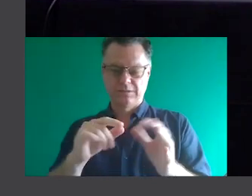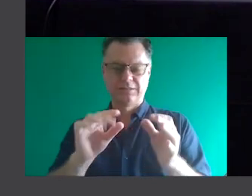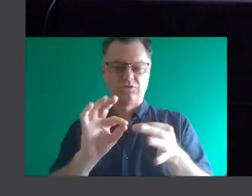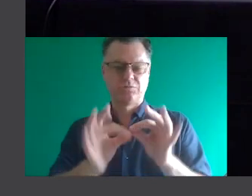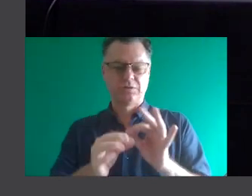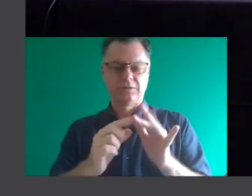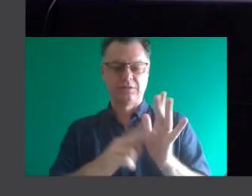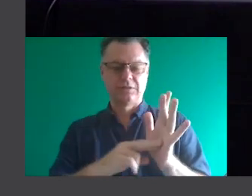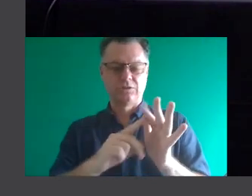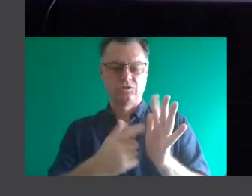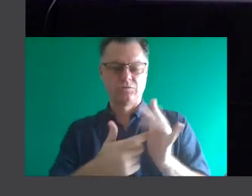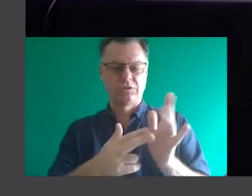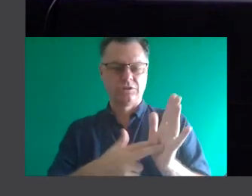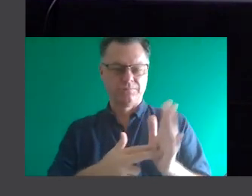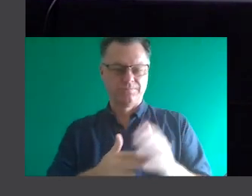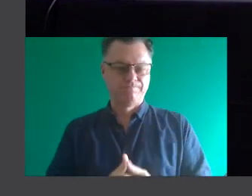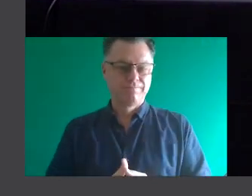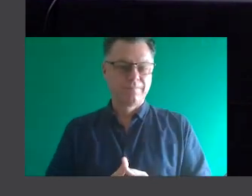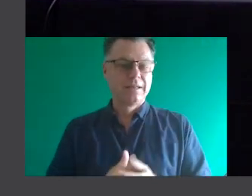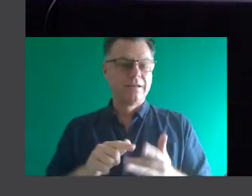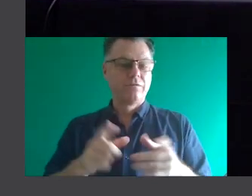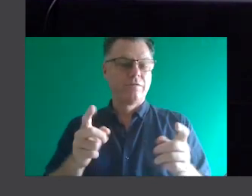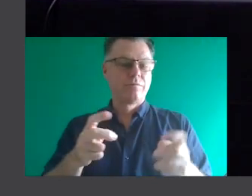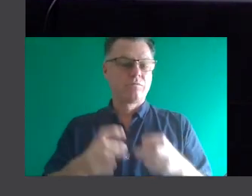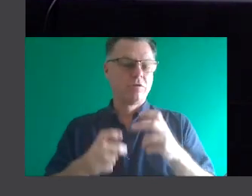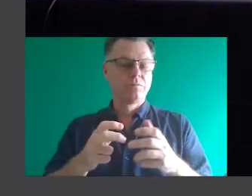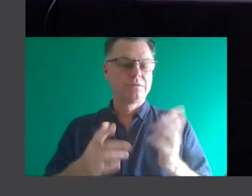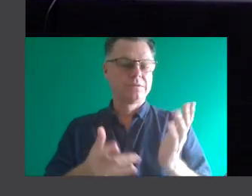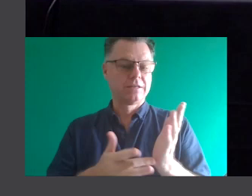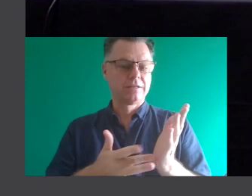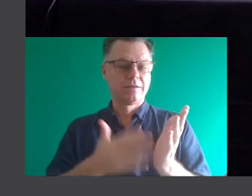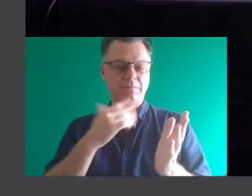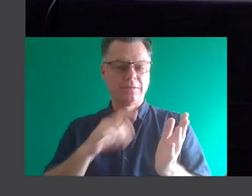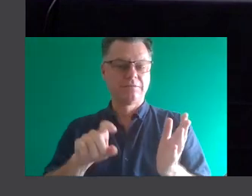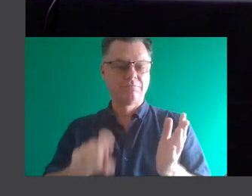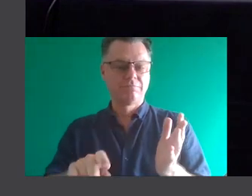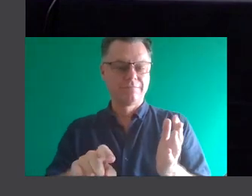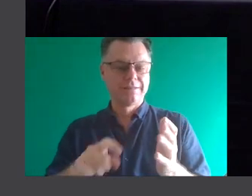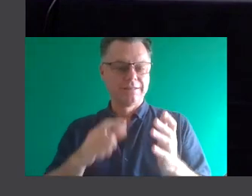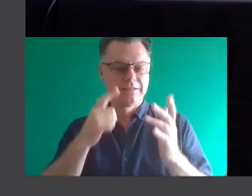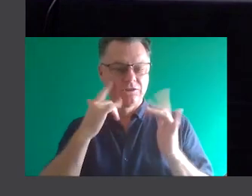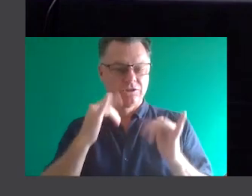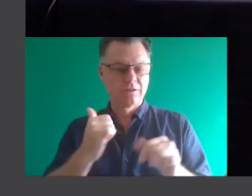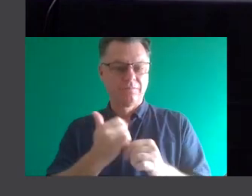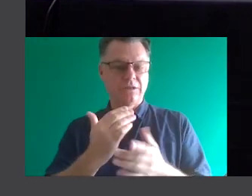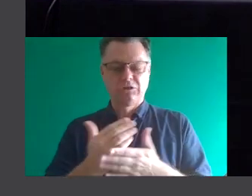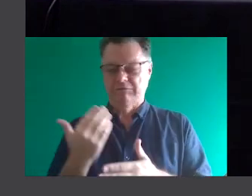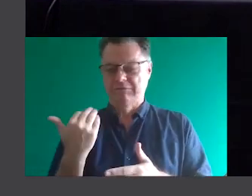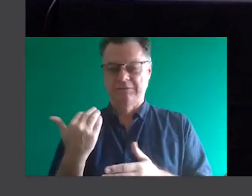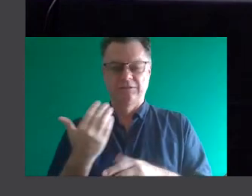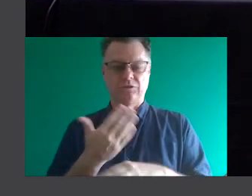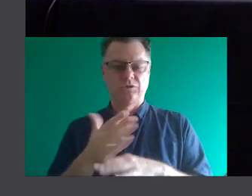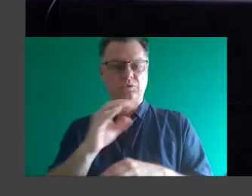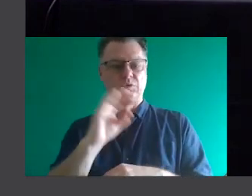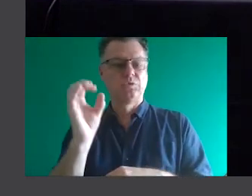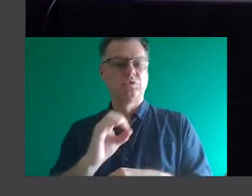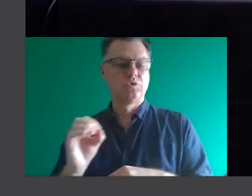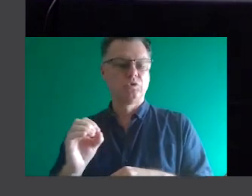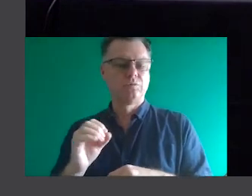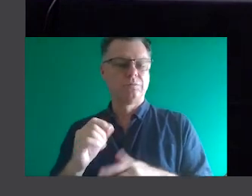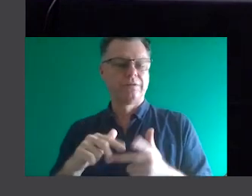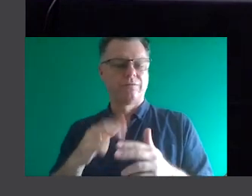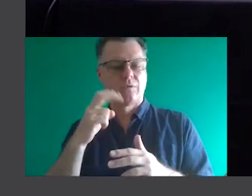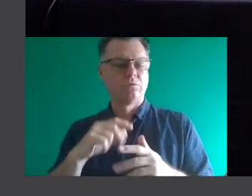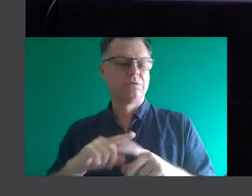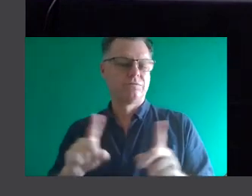bottom of the Zoom screen as well. And if you're experiencing any technical difficulties, please first check that you've downloaded